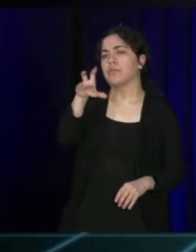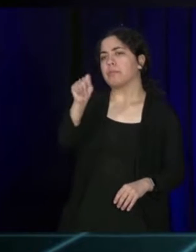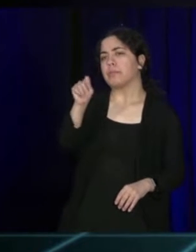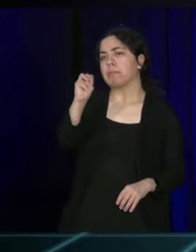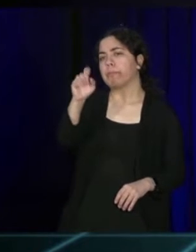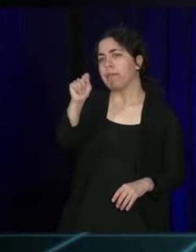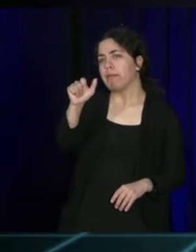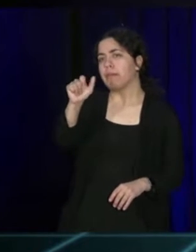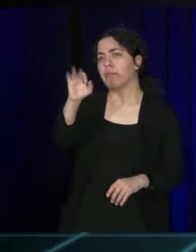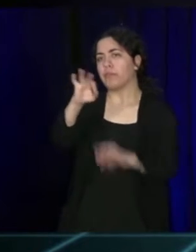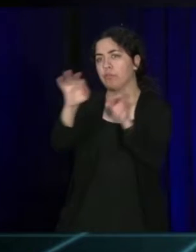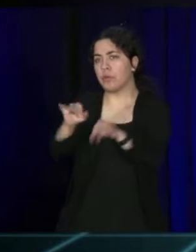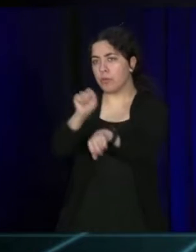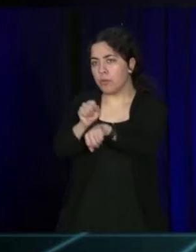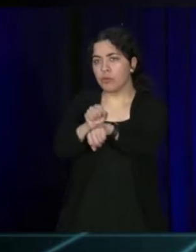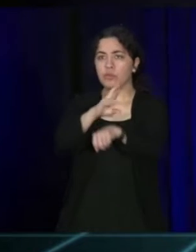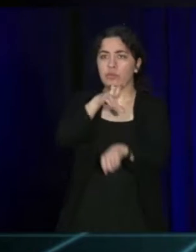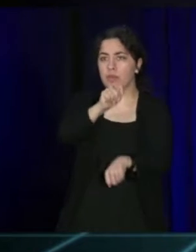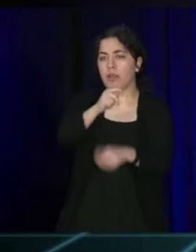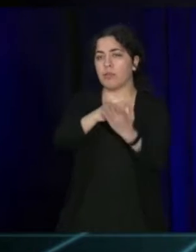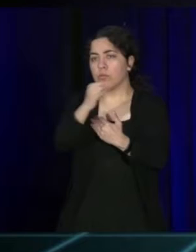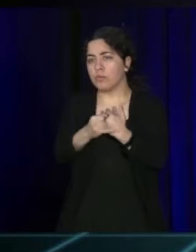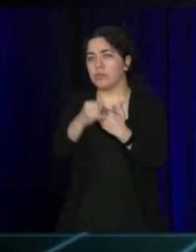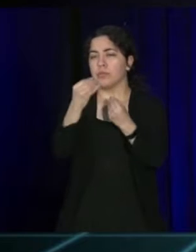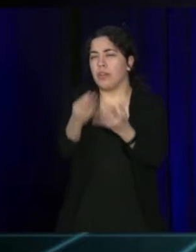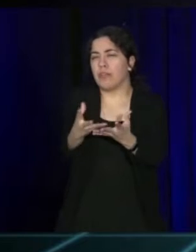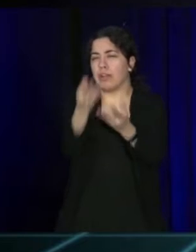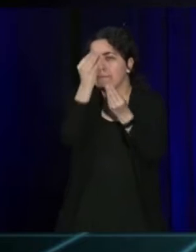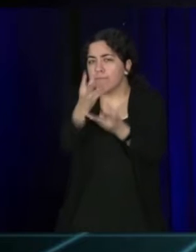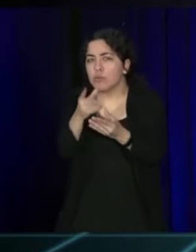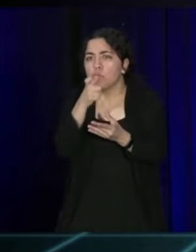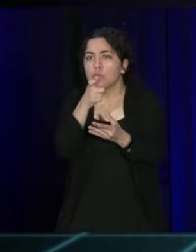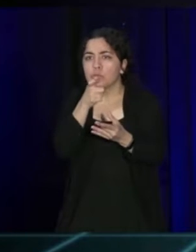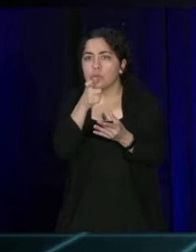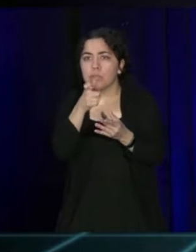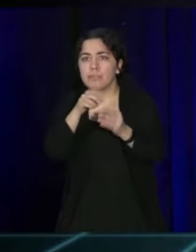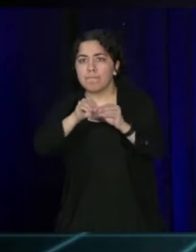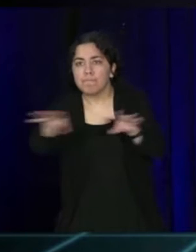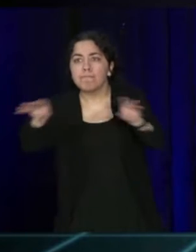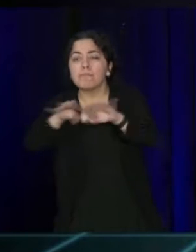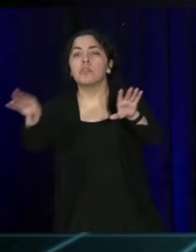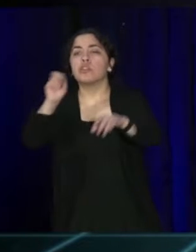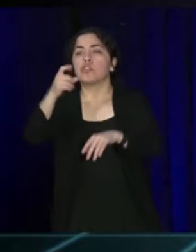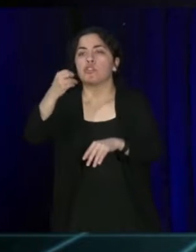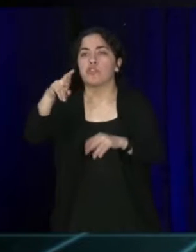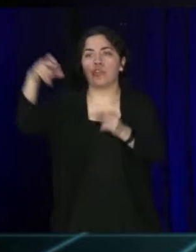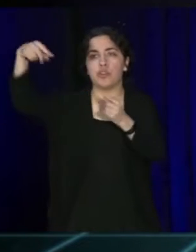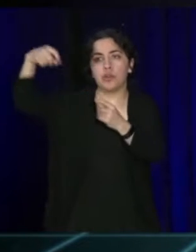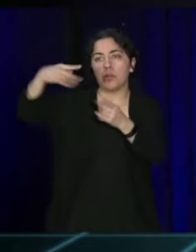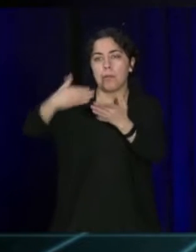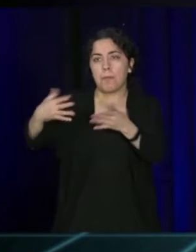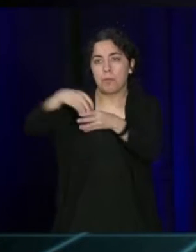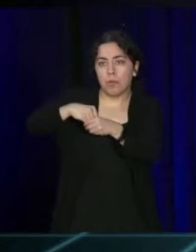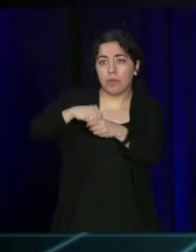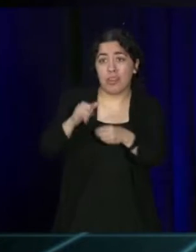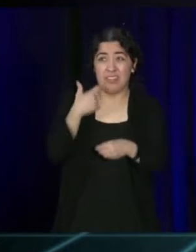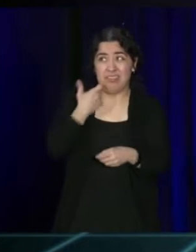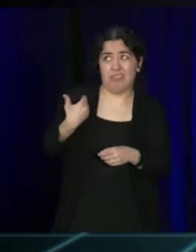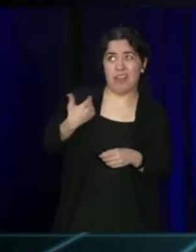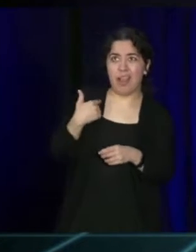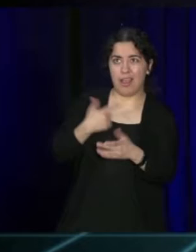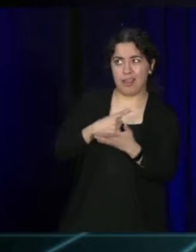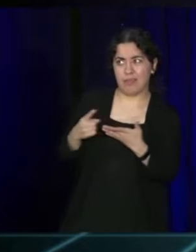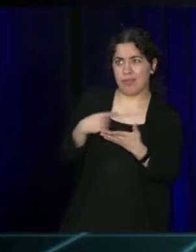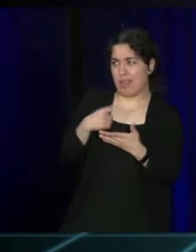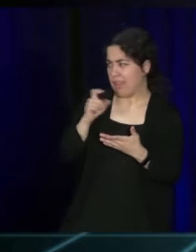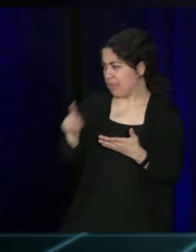projects, and it gives you like context on who's pushing things like server components. And that's actually a question I was asking earlier this week. It's like, I don't know who's doing that